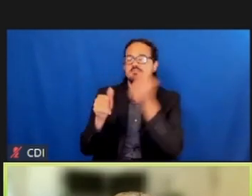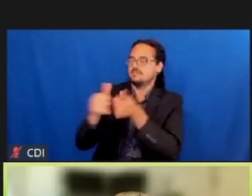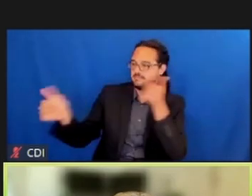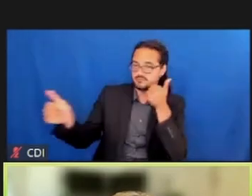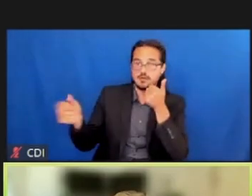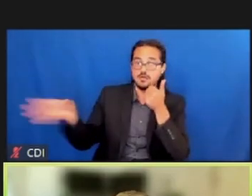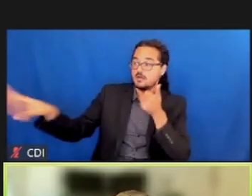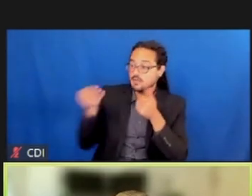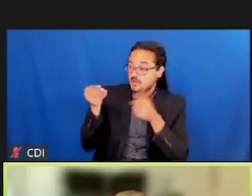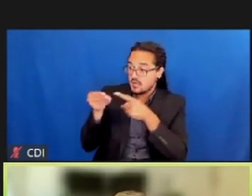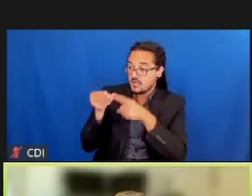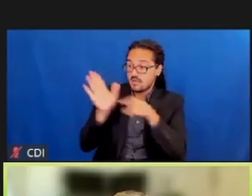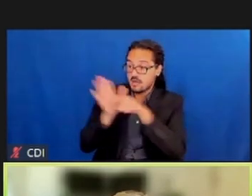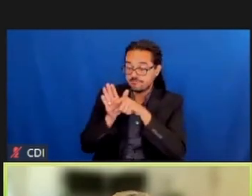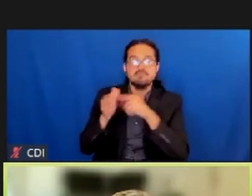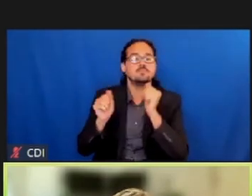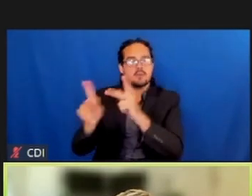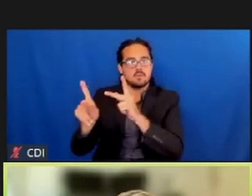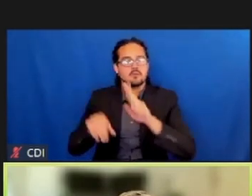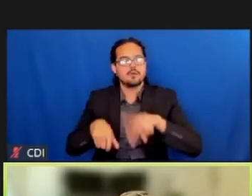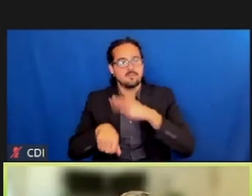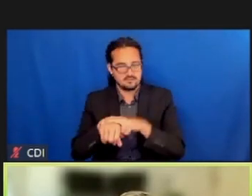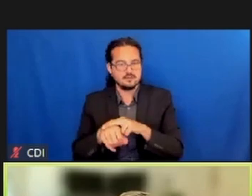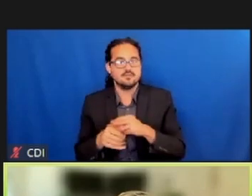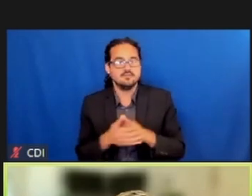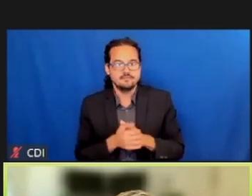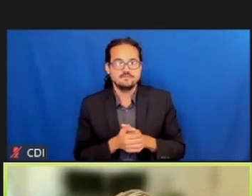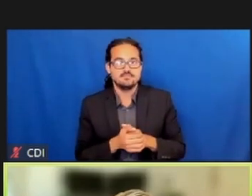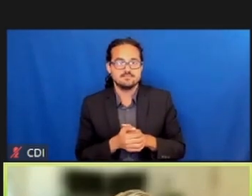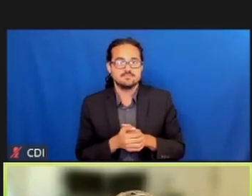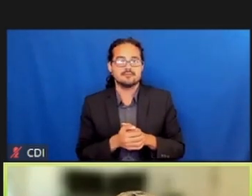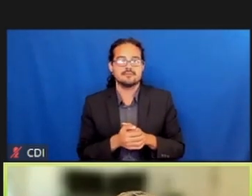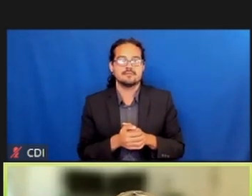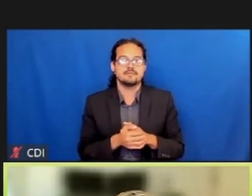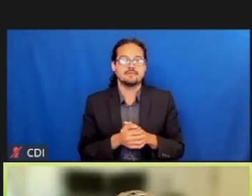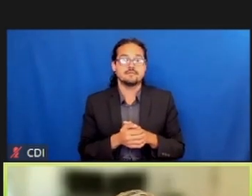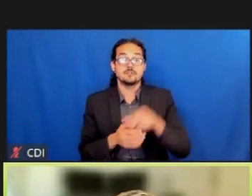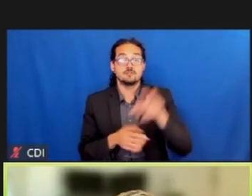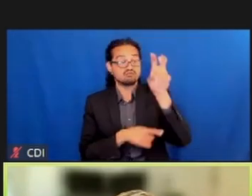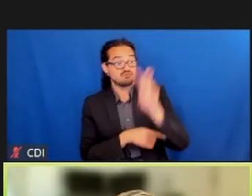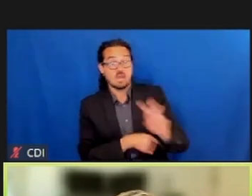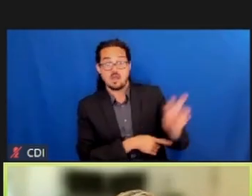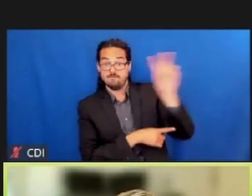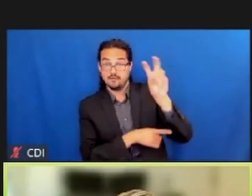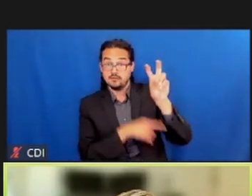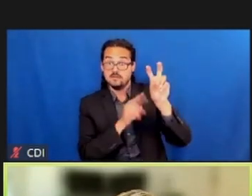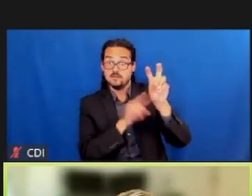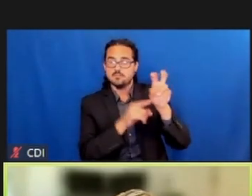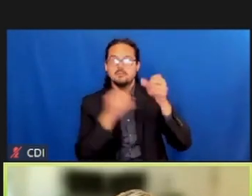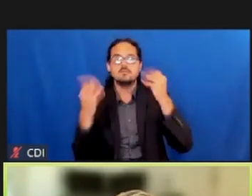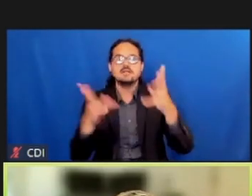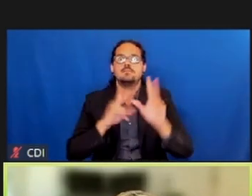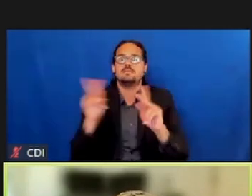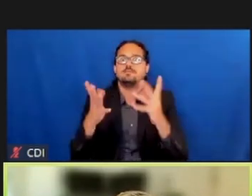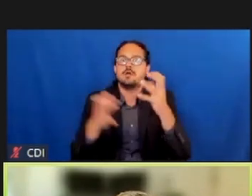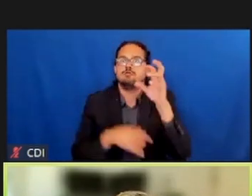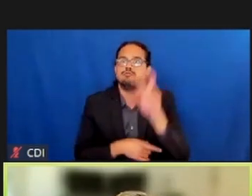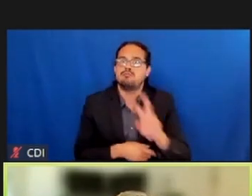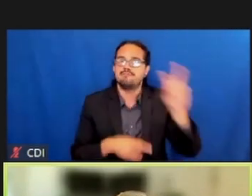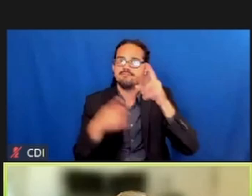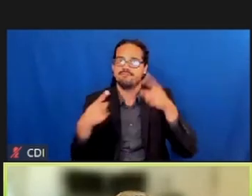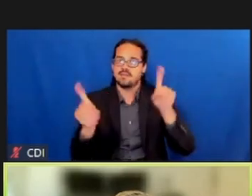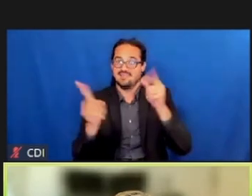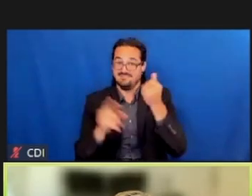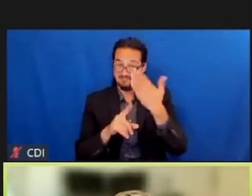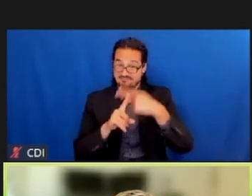that Dr. Santora talked a little bit about travel. We all want to travel. My ID chief says there's a phenomenon called revenge travel